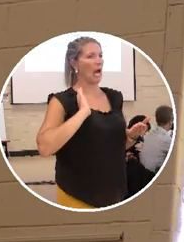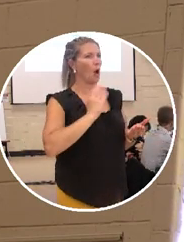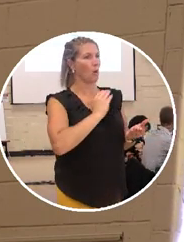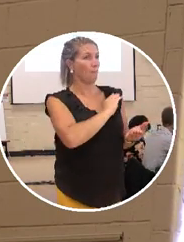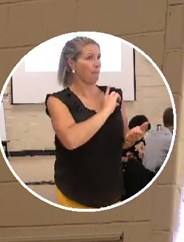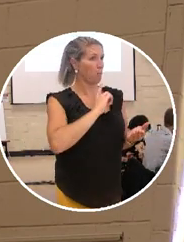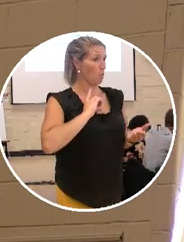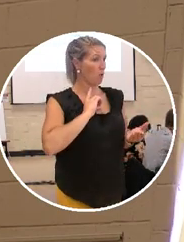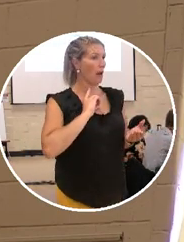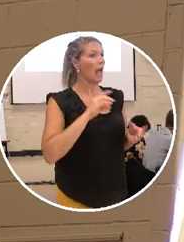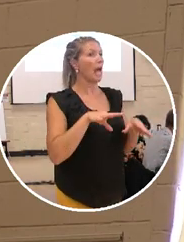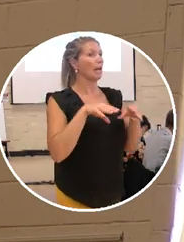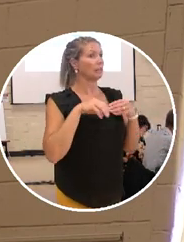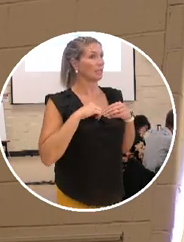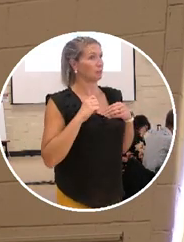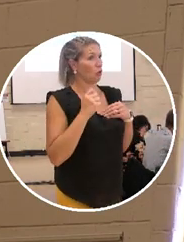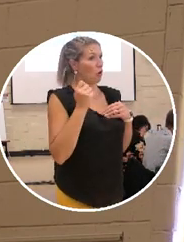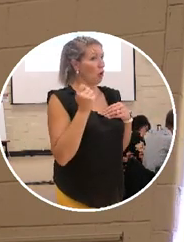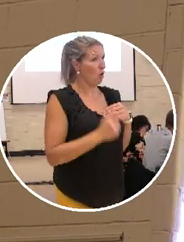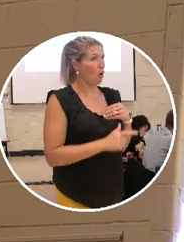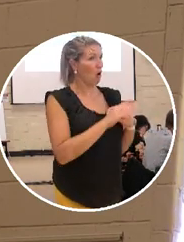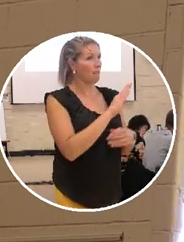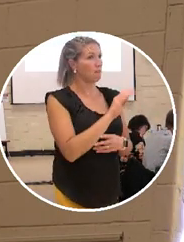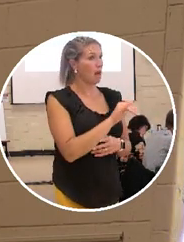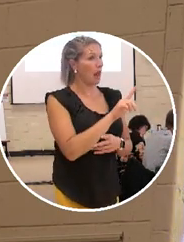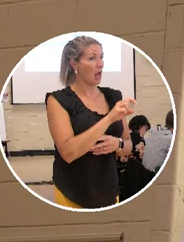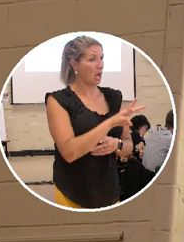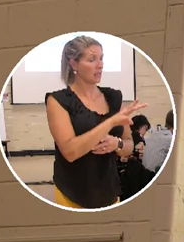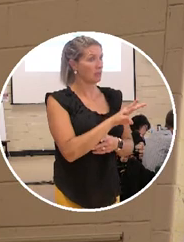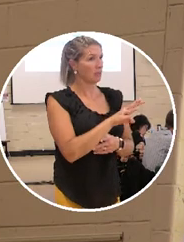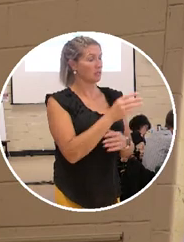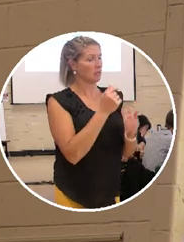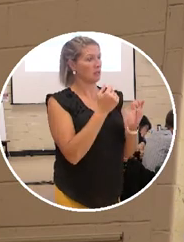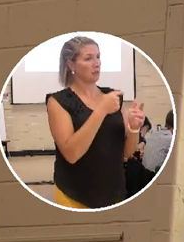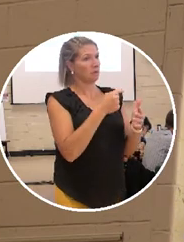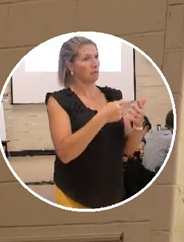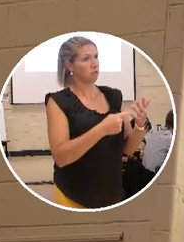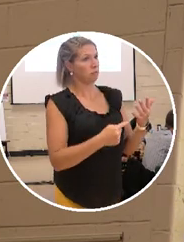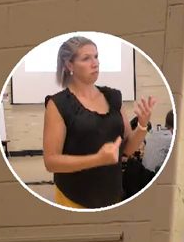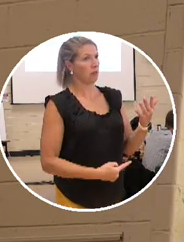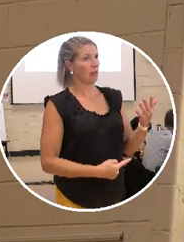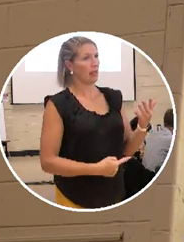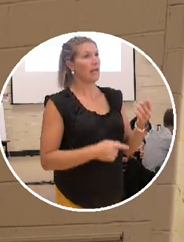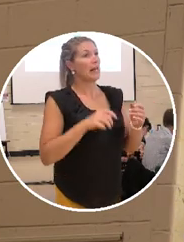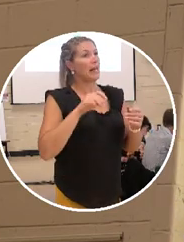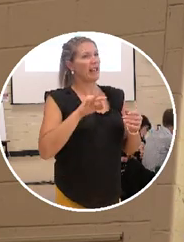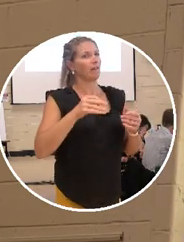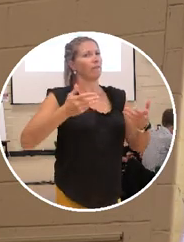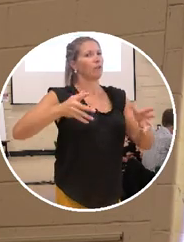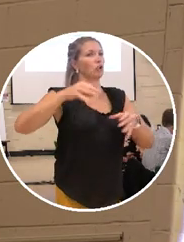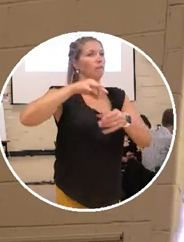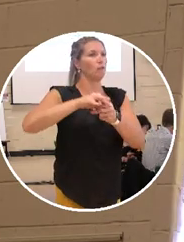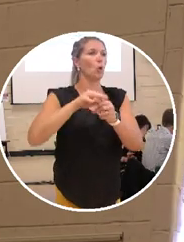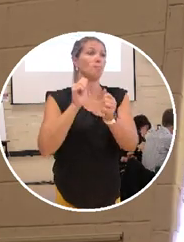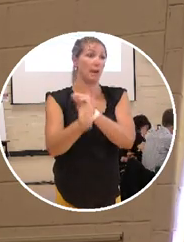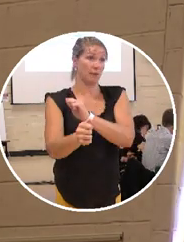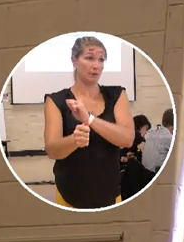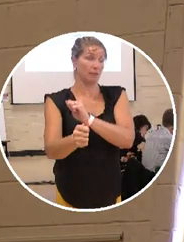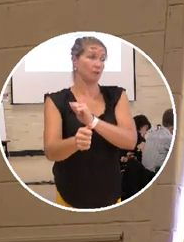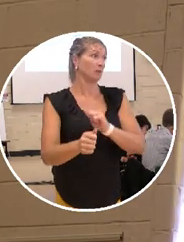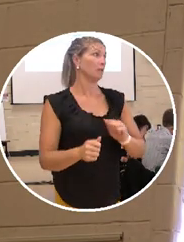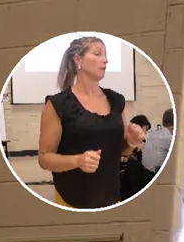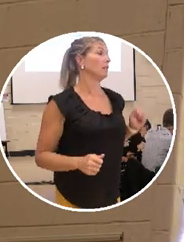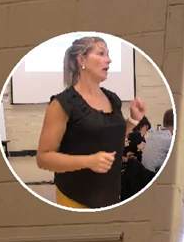bylaws with the amendments as outlined, pending ministerial approval. Thank you, Hayward. Can I